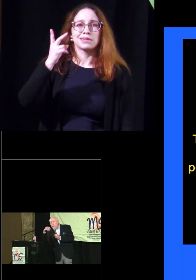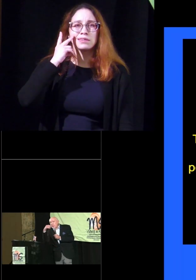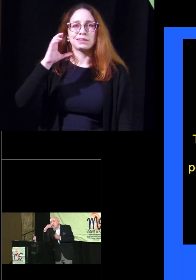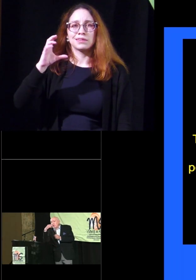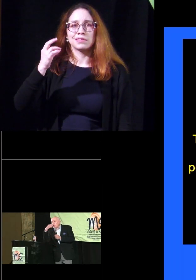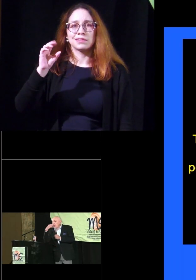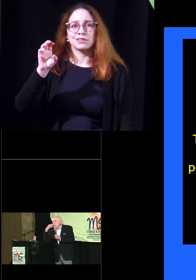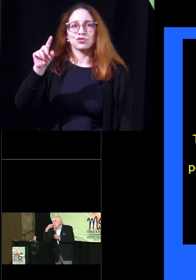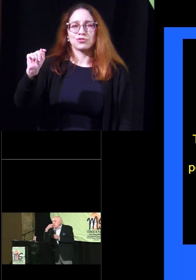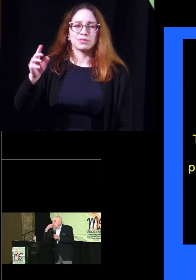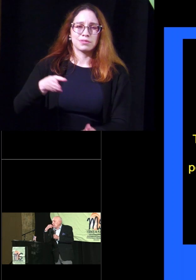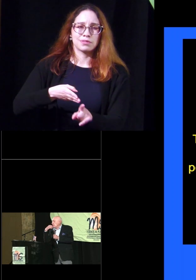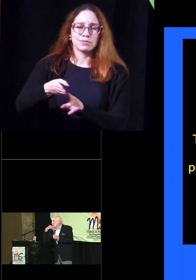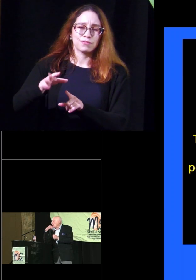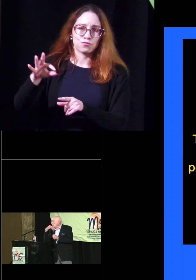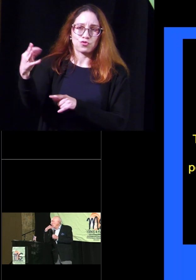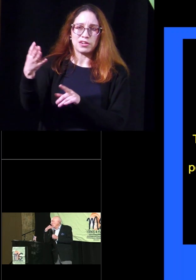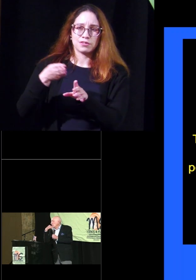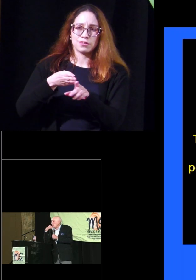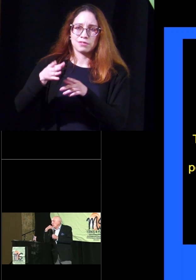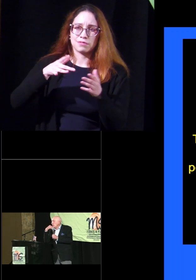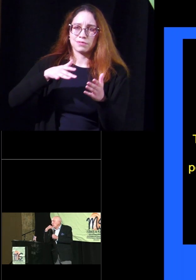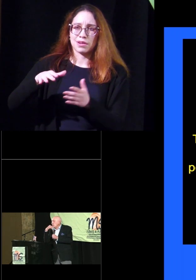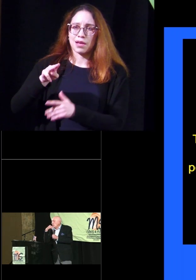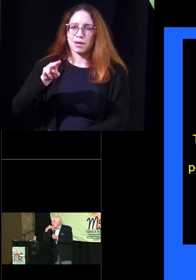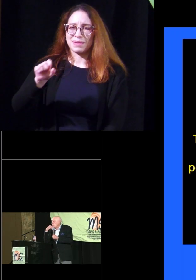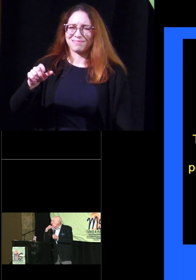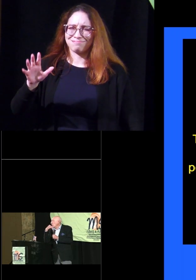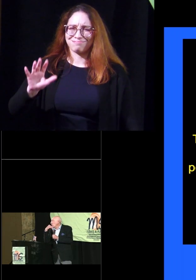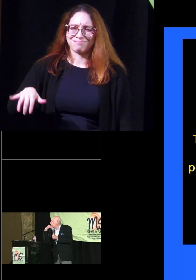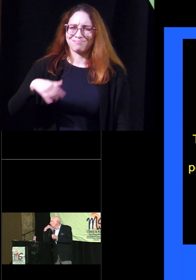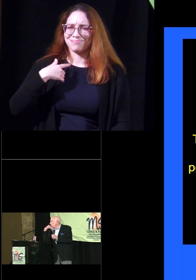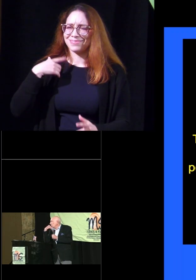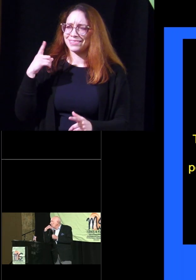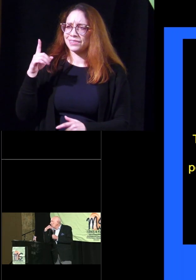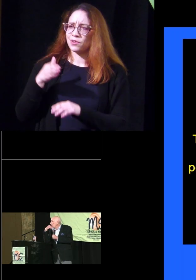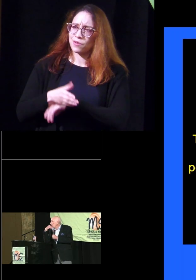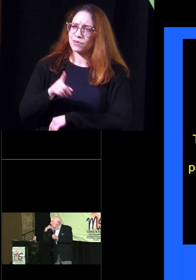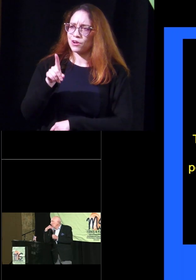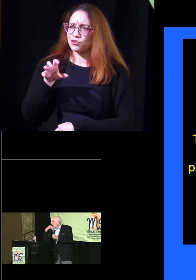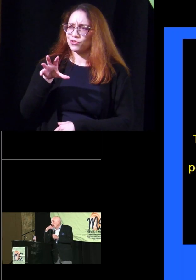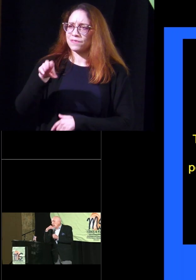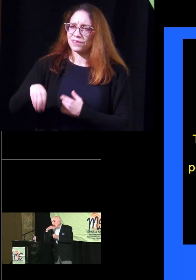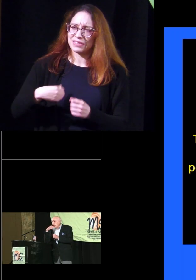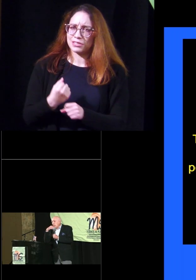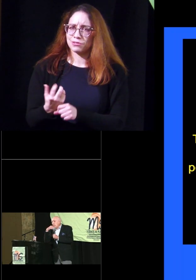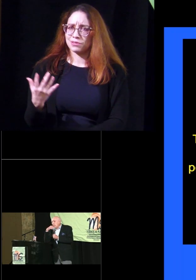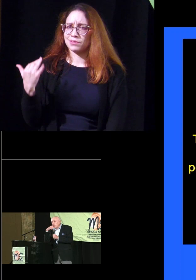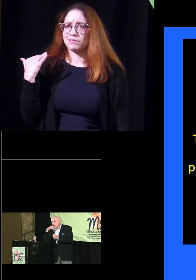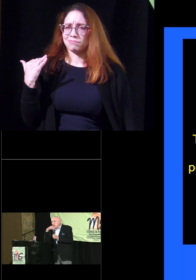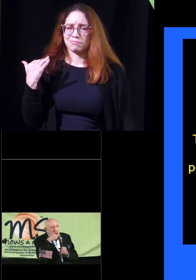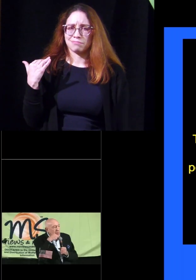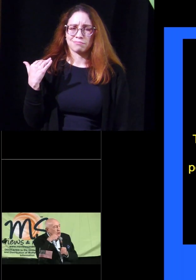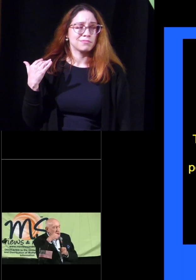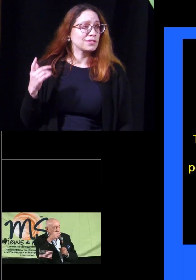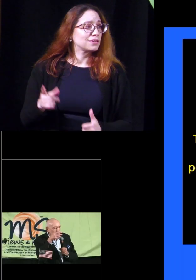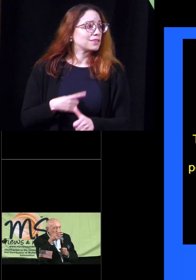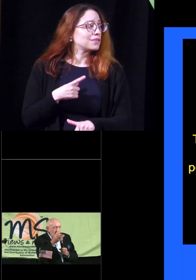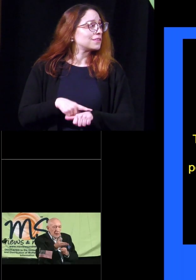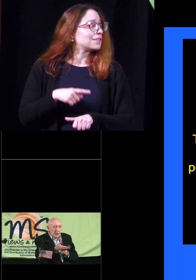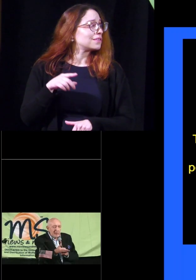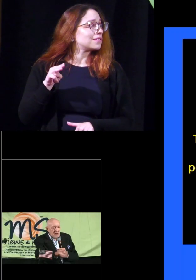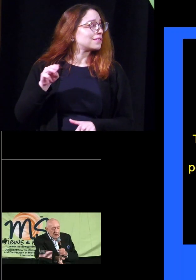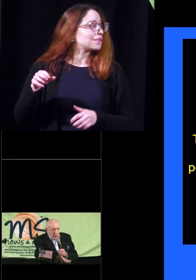Charcot, a very famous French neurologist, described MS. Think about that. It's over 150 years ago. And then the first time MS